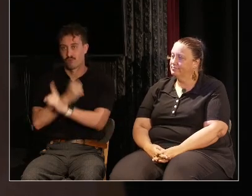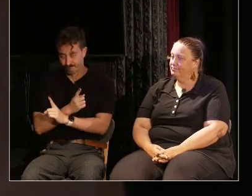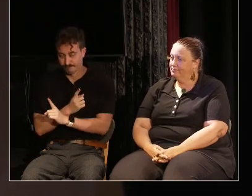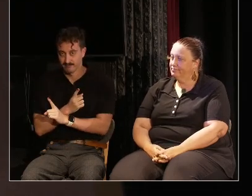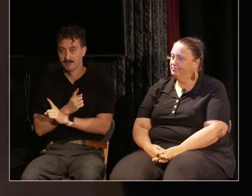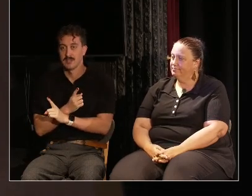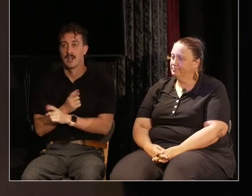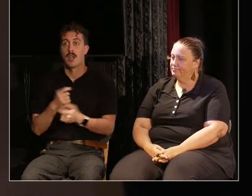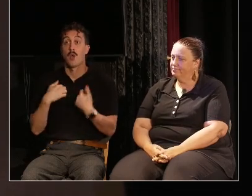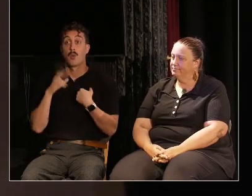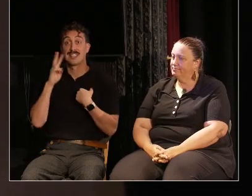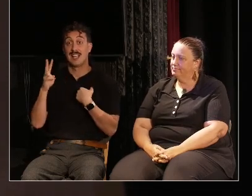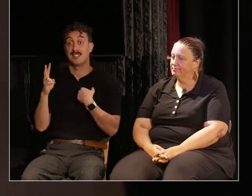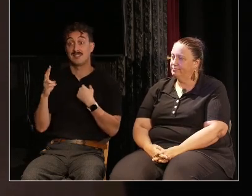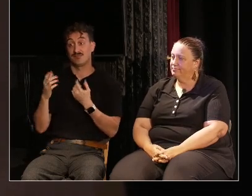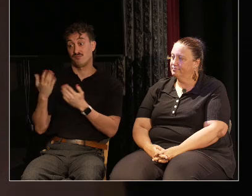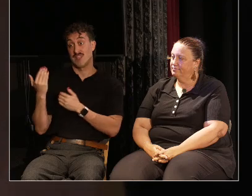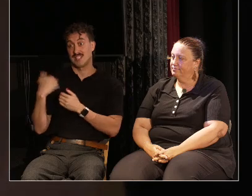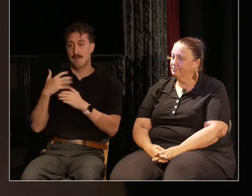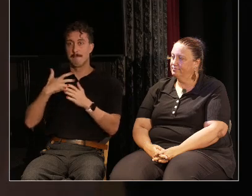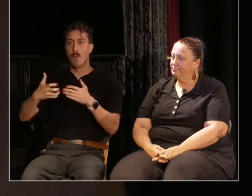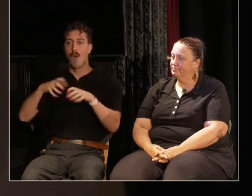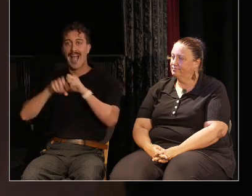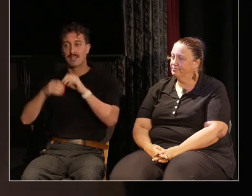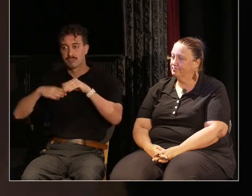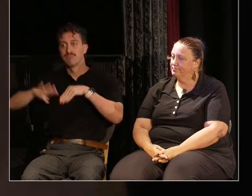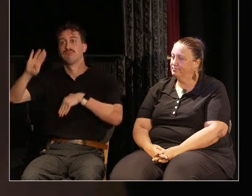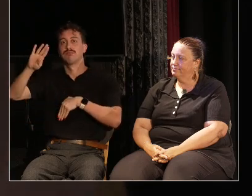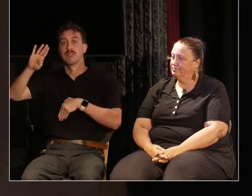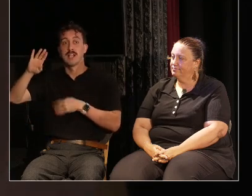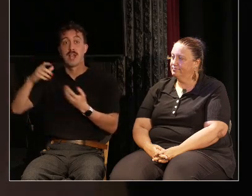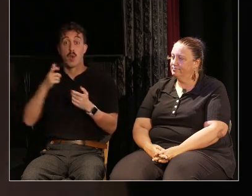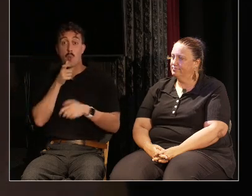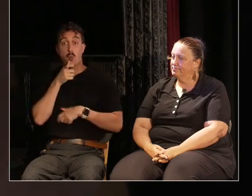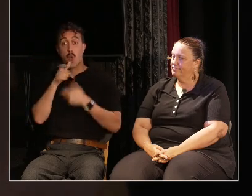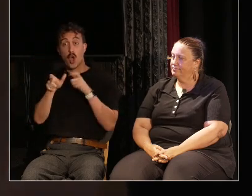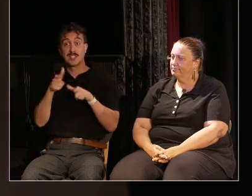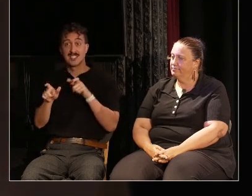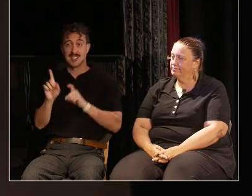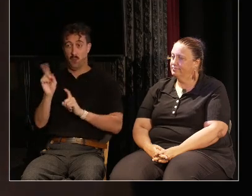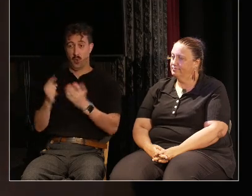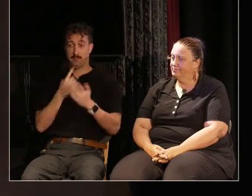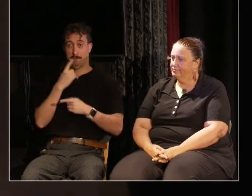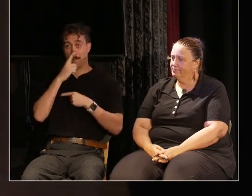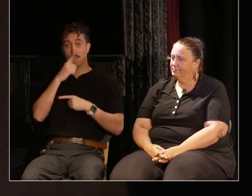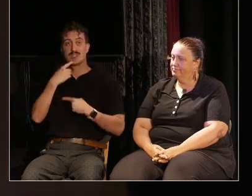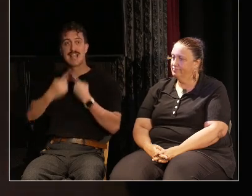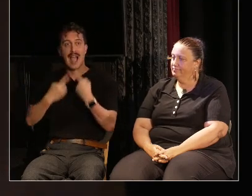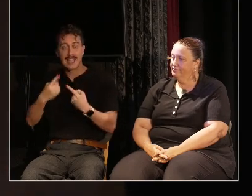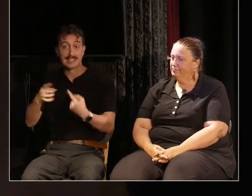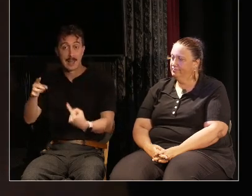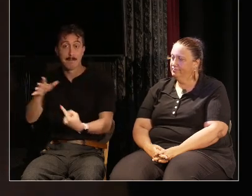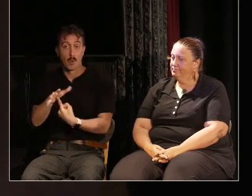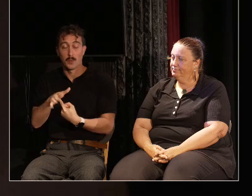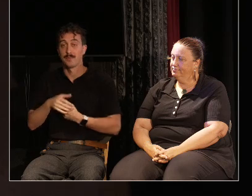We have seen that escalation in hate, and we know also that words matter, and this comes from the Director of General of ASIO.